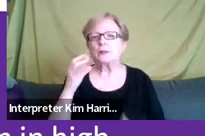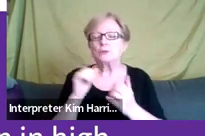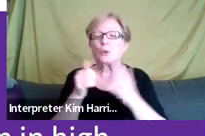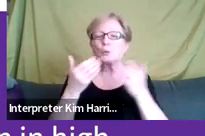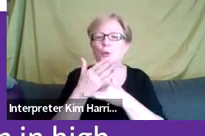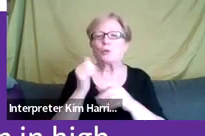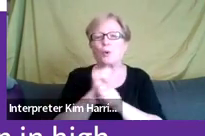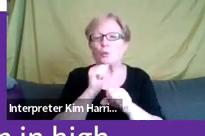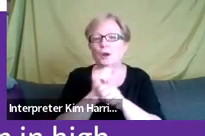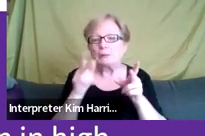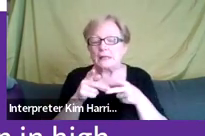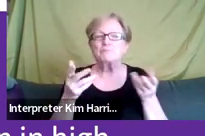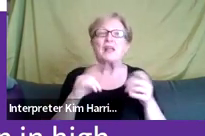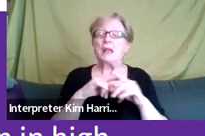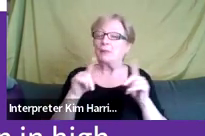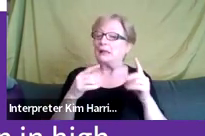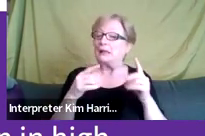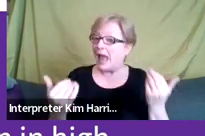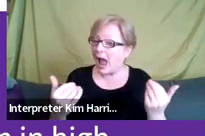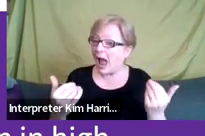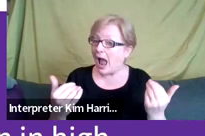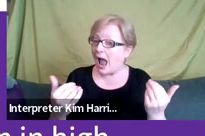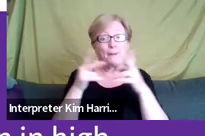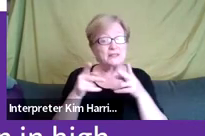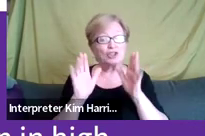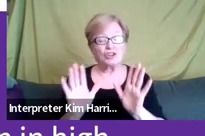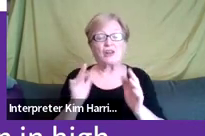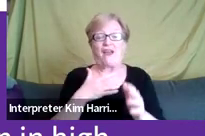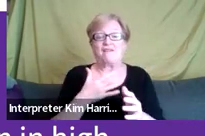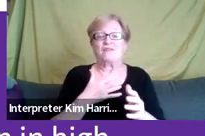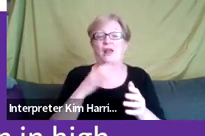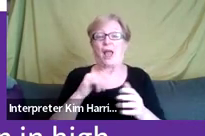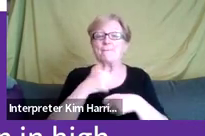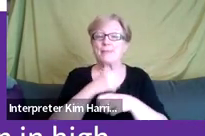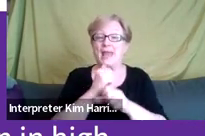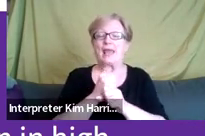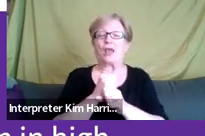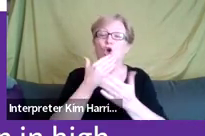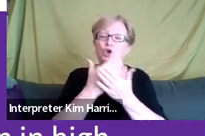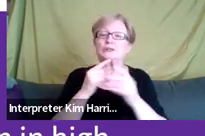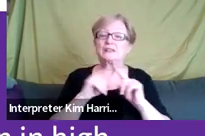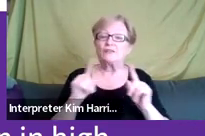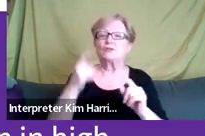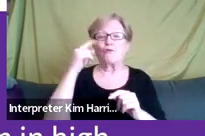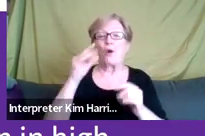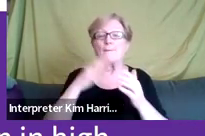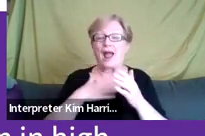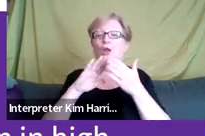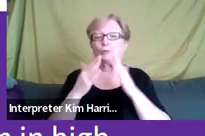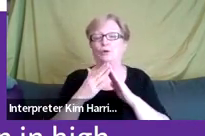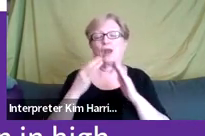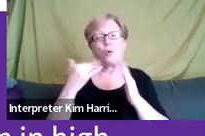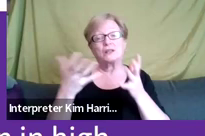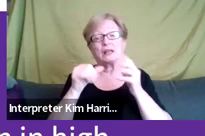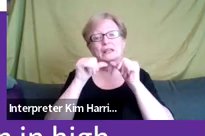workplace, but I am now in a position where I feel like I'm making a difference, especially for my community, and I want to continue